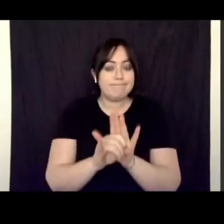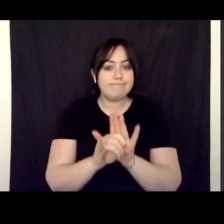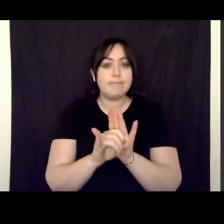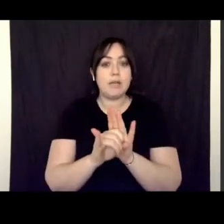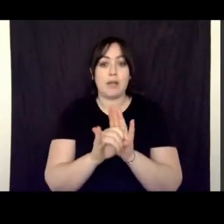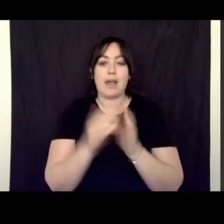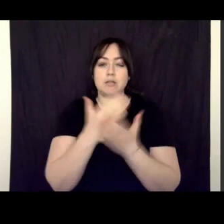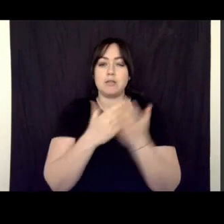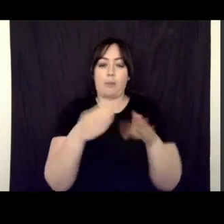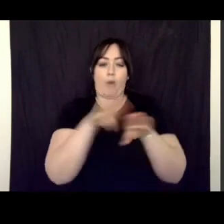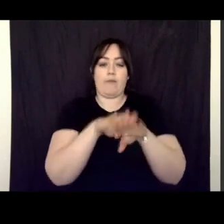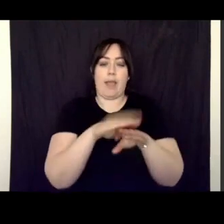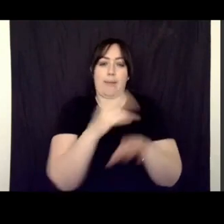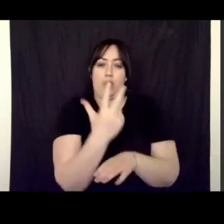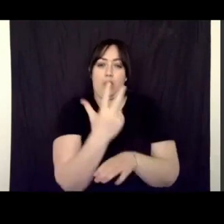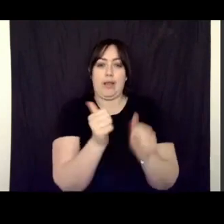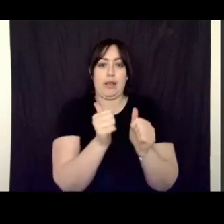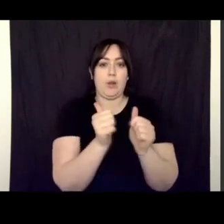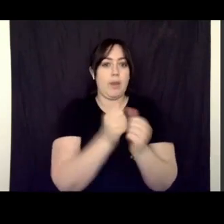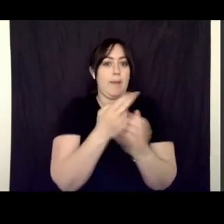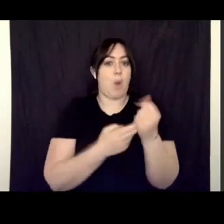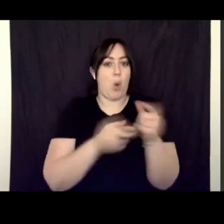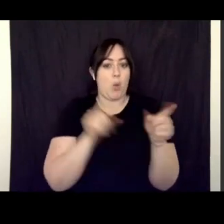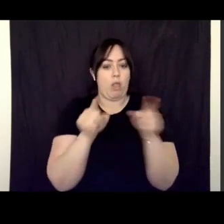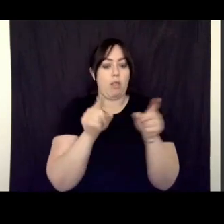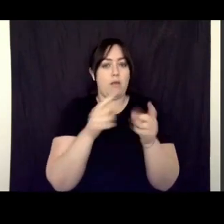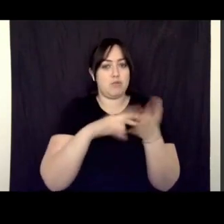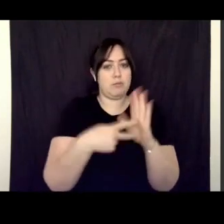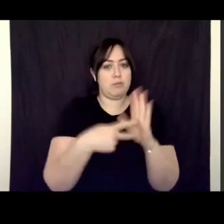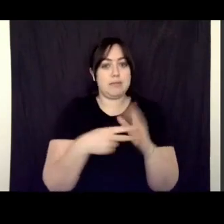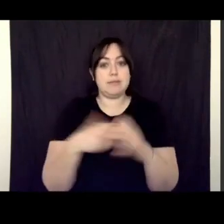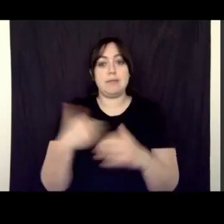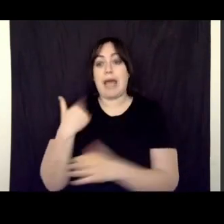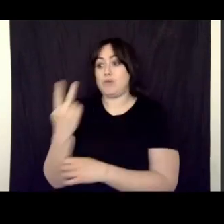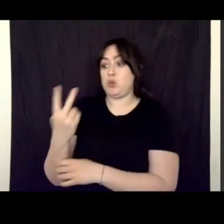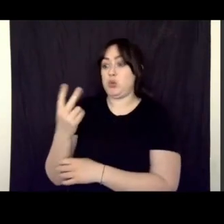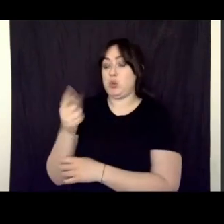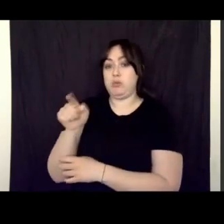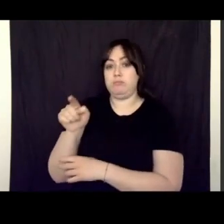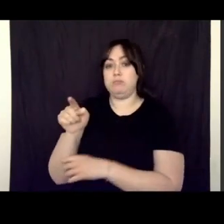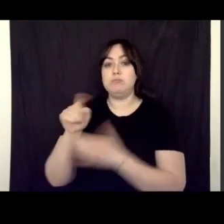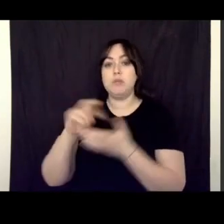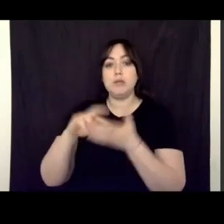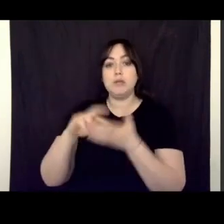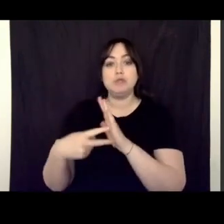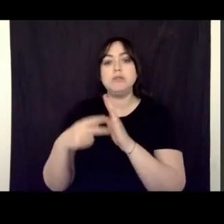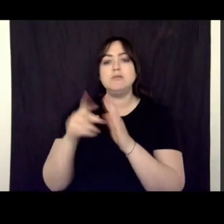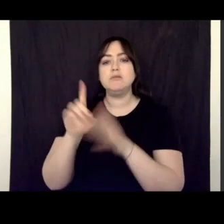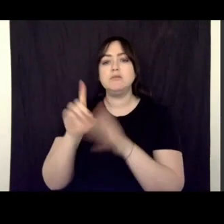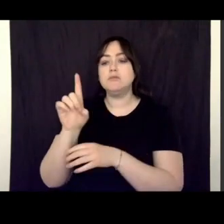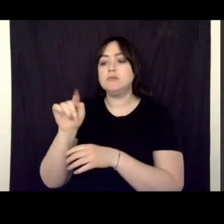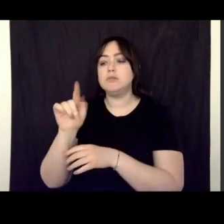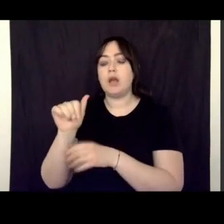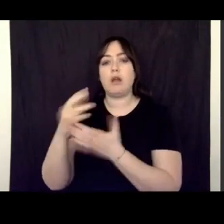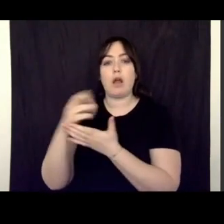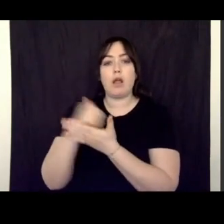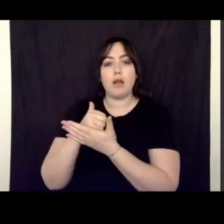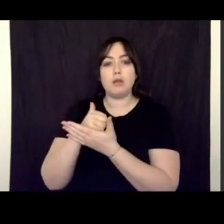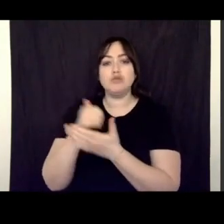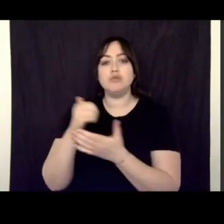purposes, and finally there were 2 who, for the purpose of data collection, was for program and